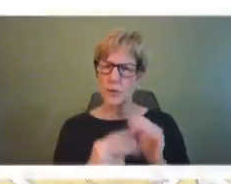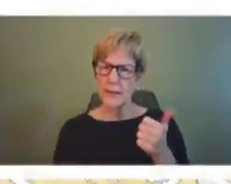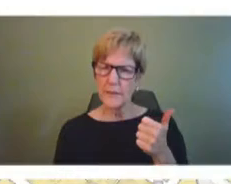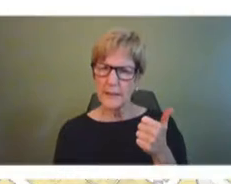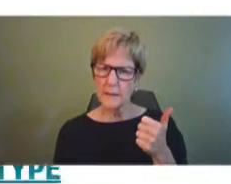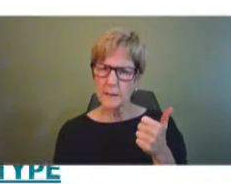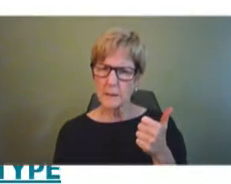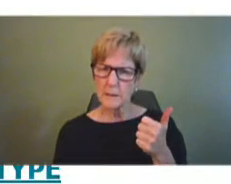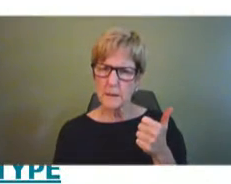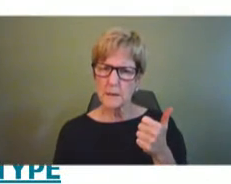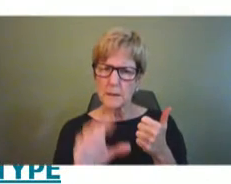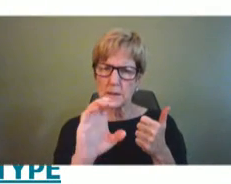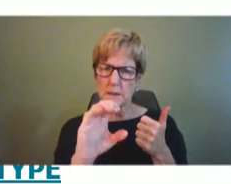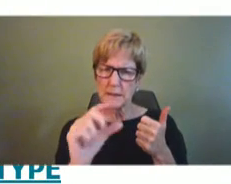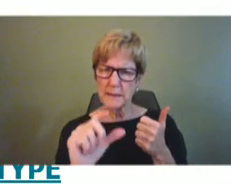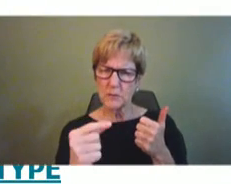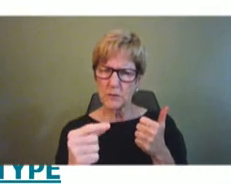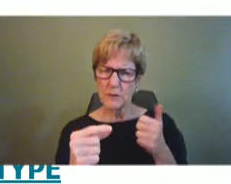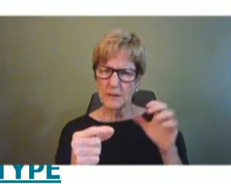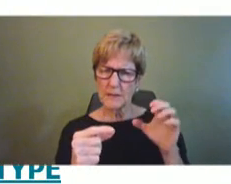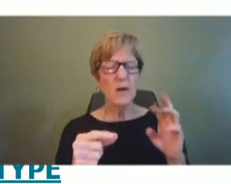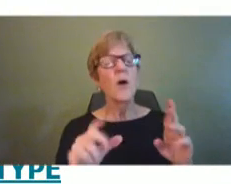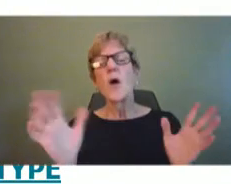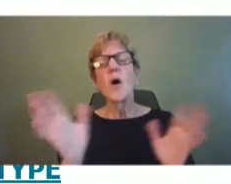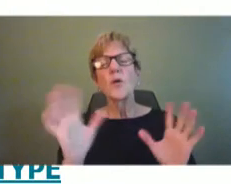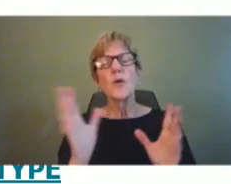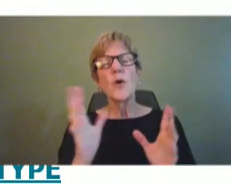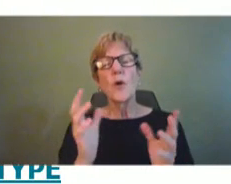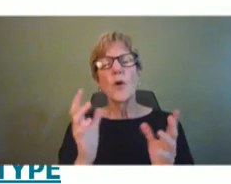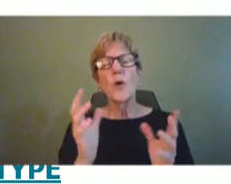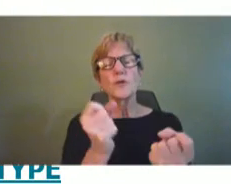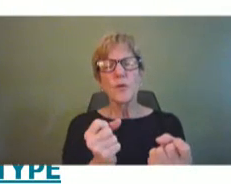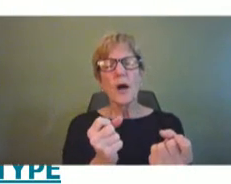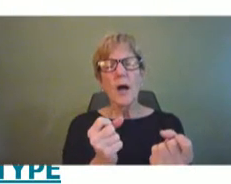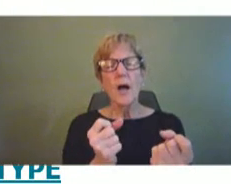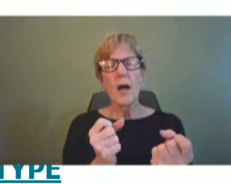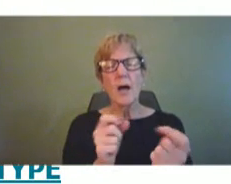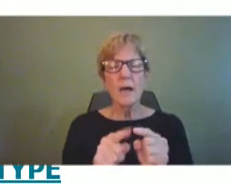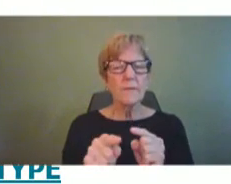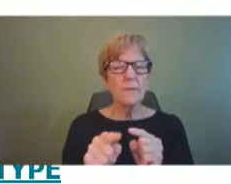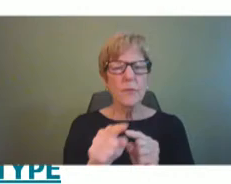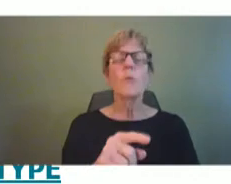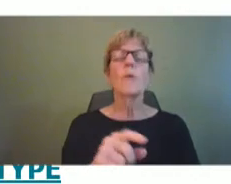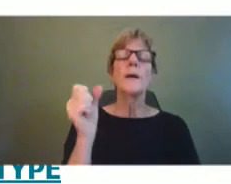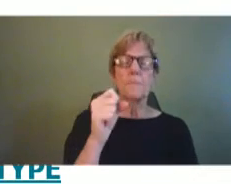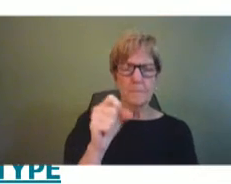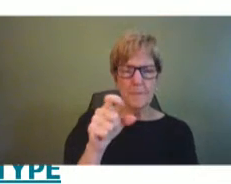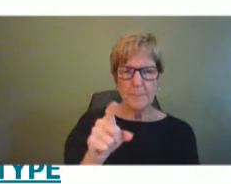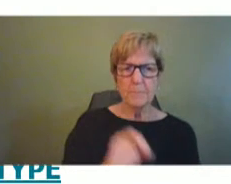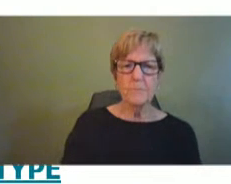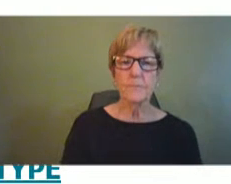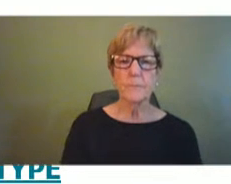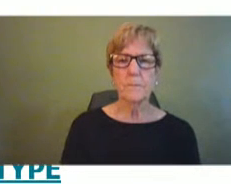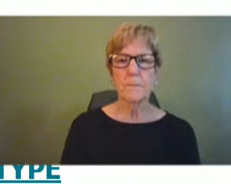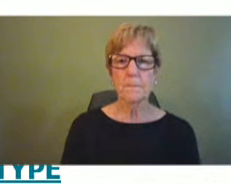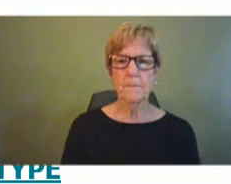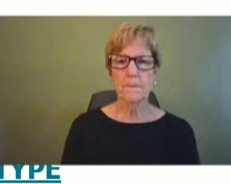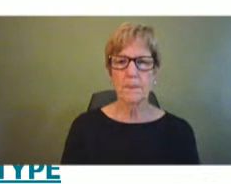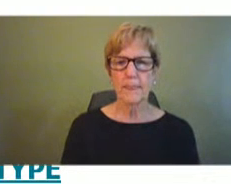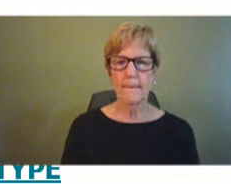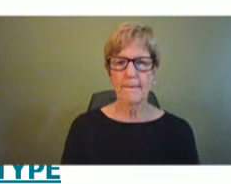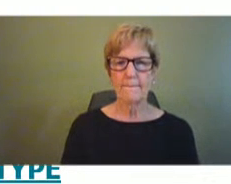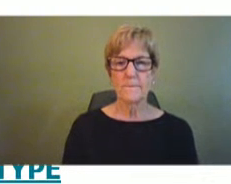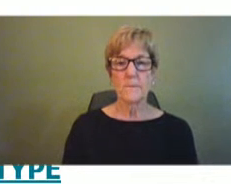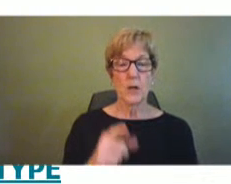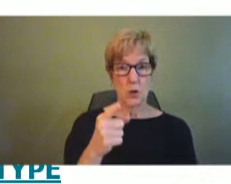CG andc no it was with the driver this one okay sure so if you are in a center's